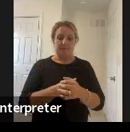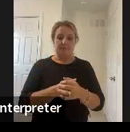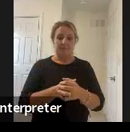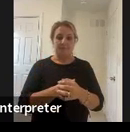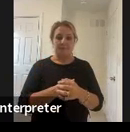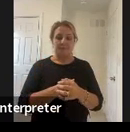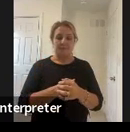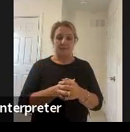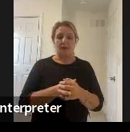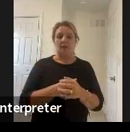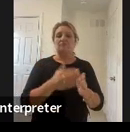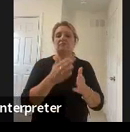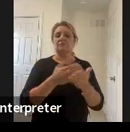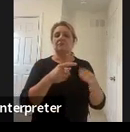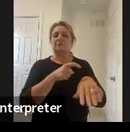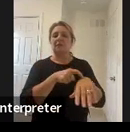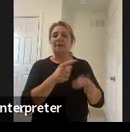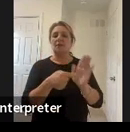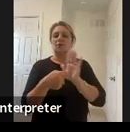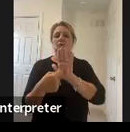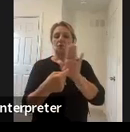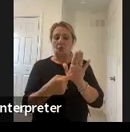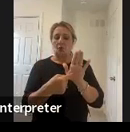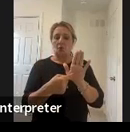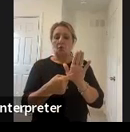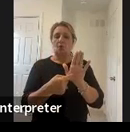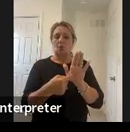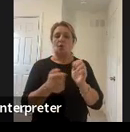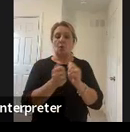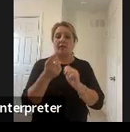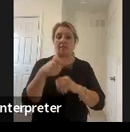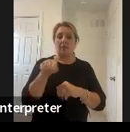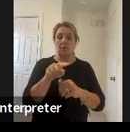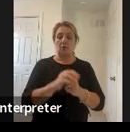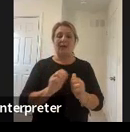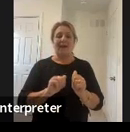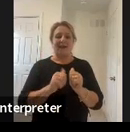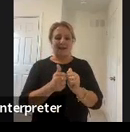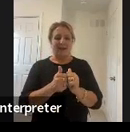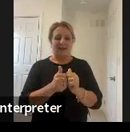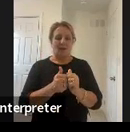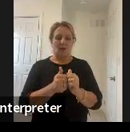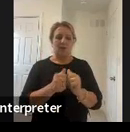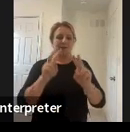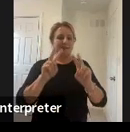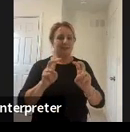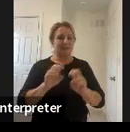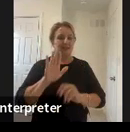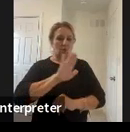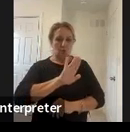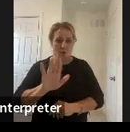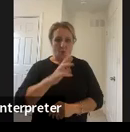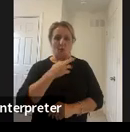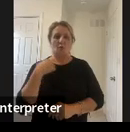like to take a bit of time to discuss with you how to realistically assess your risk for